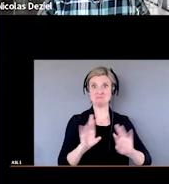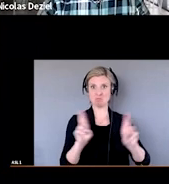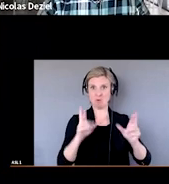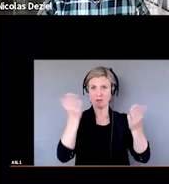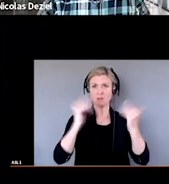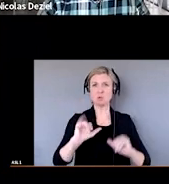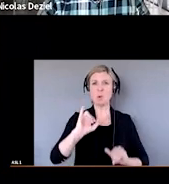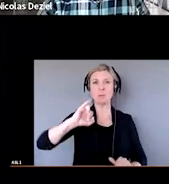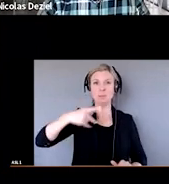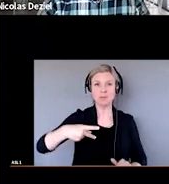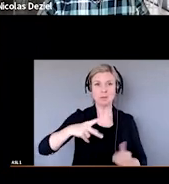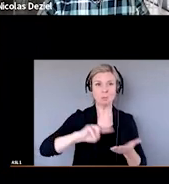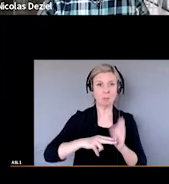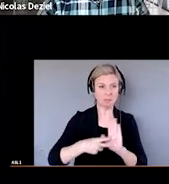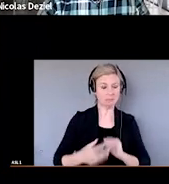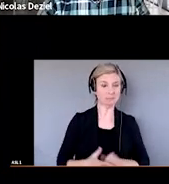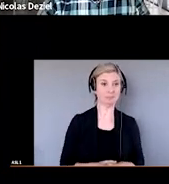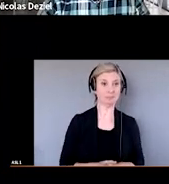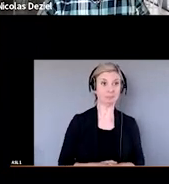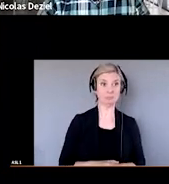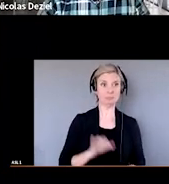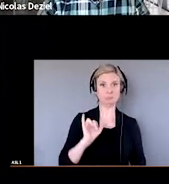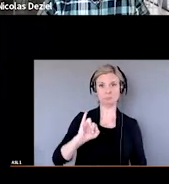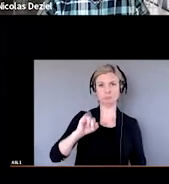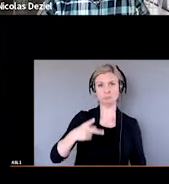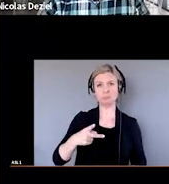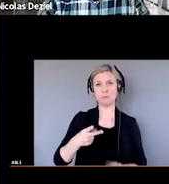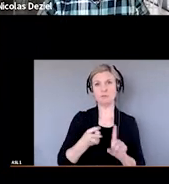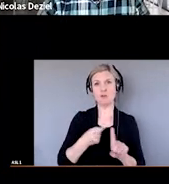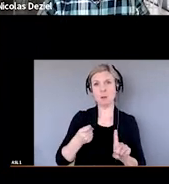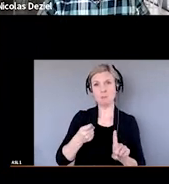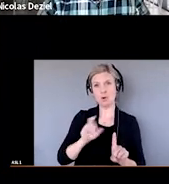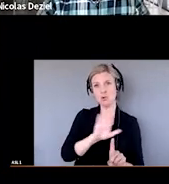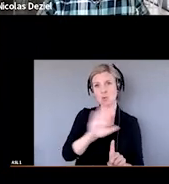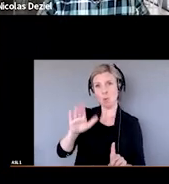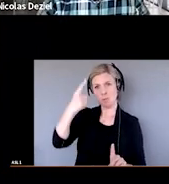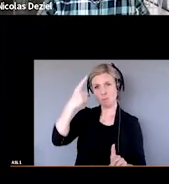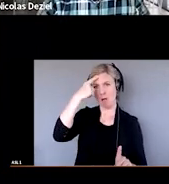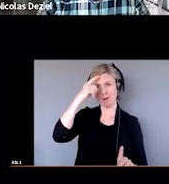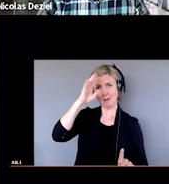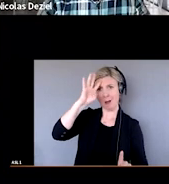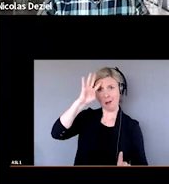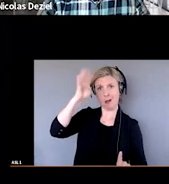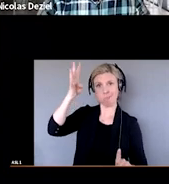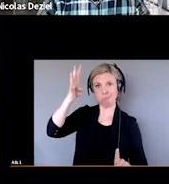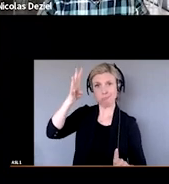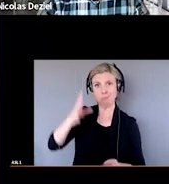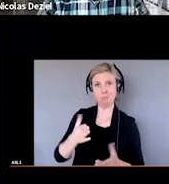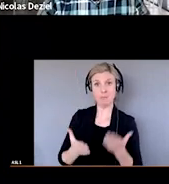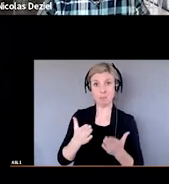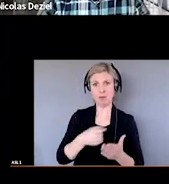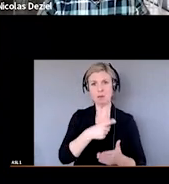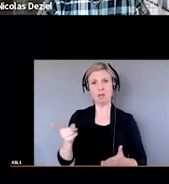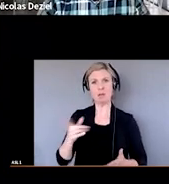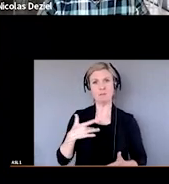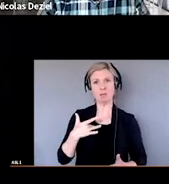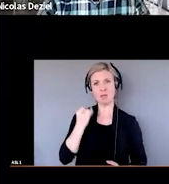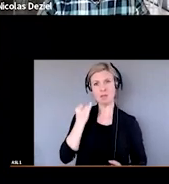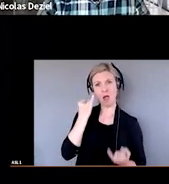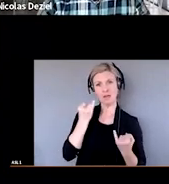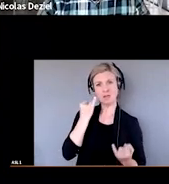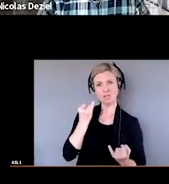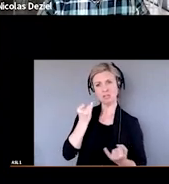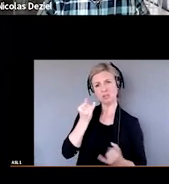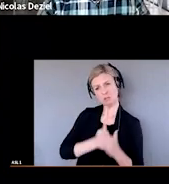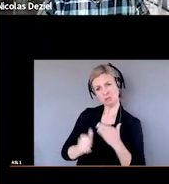So IP comes from a creation of the mind. You might hear that ideas are protected as IP,